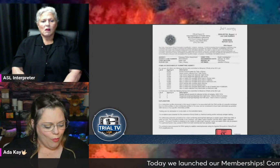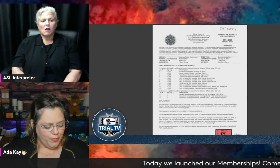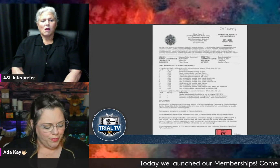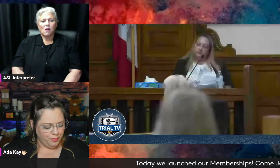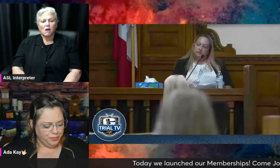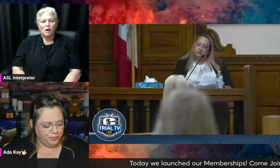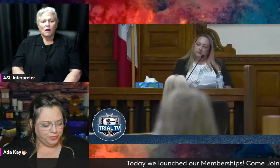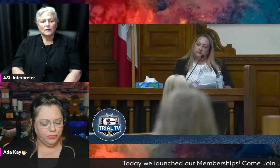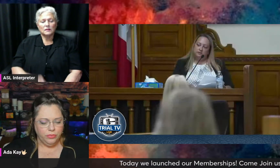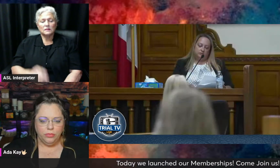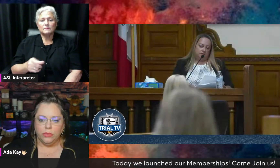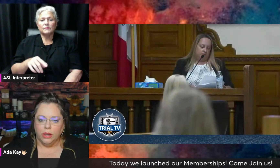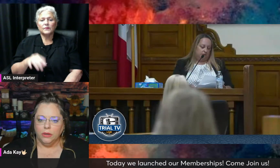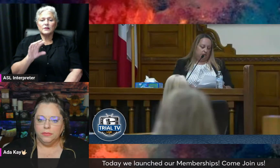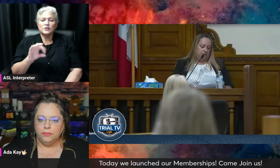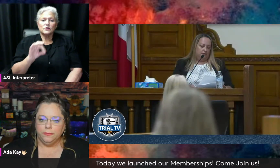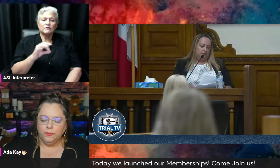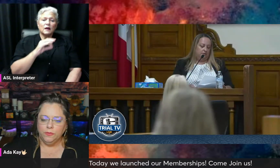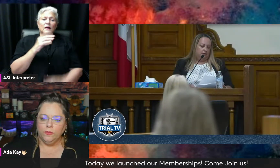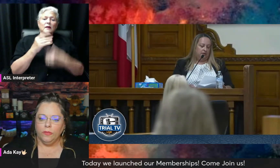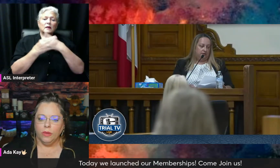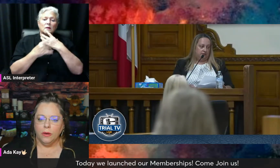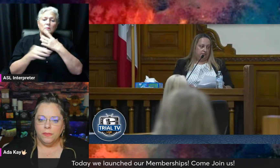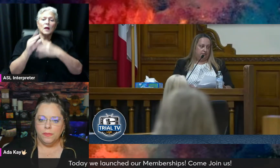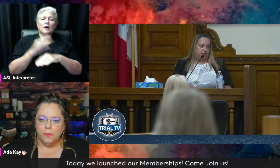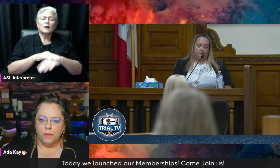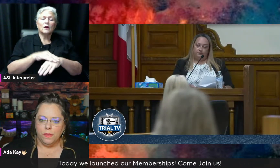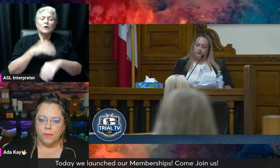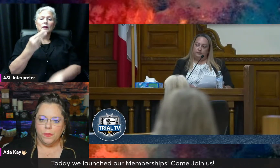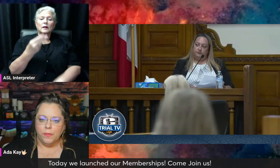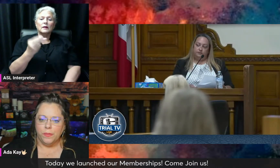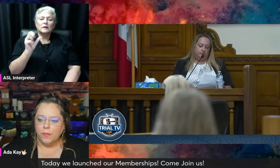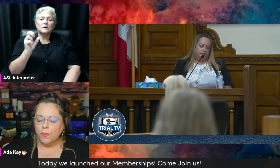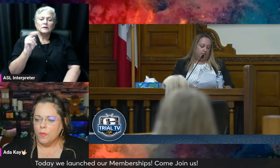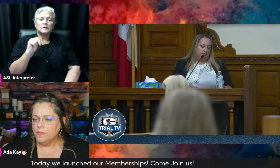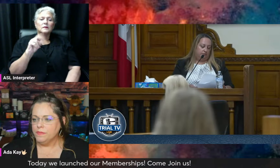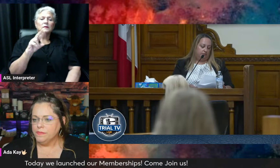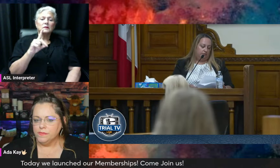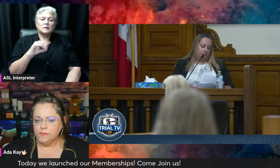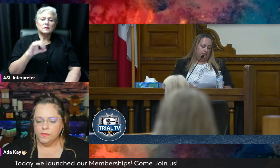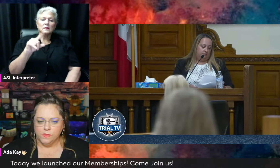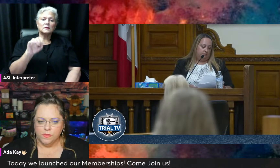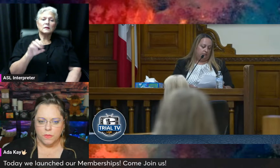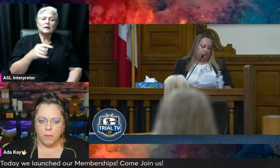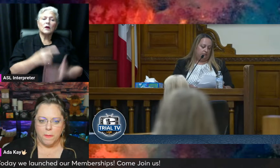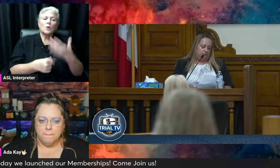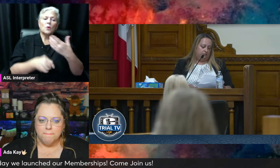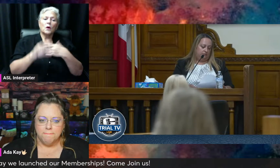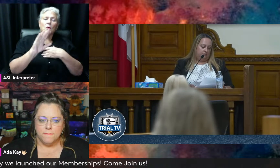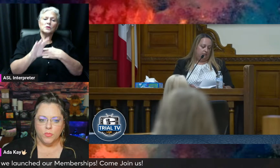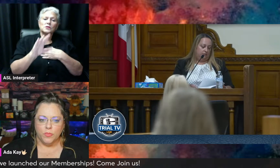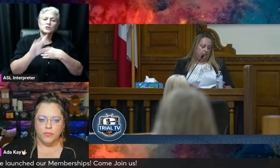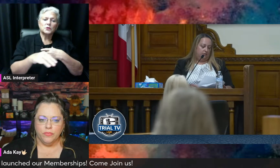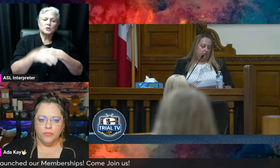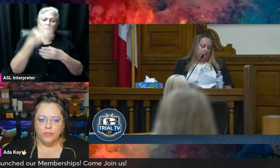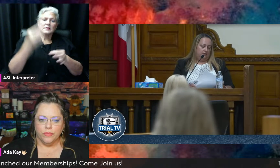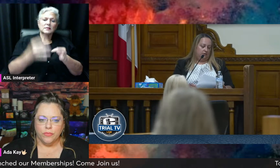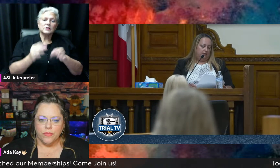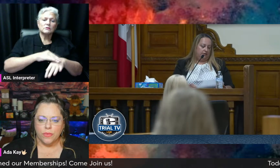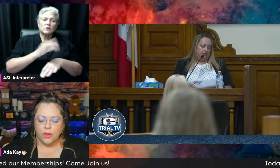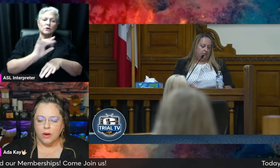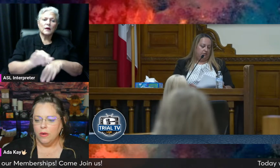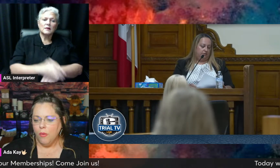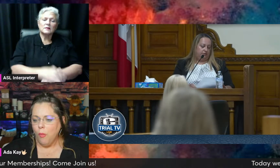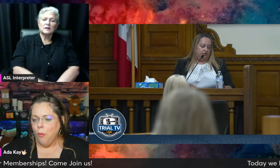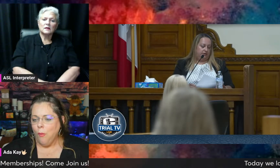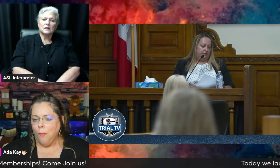Did you find blood on the handle? Yes. What were your determinations on that?